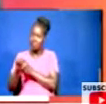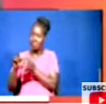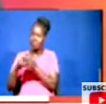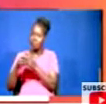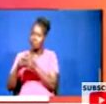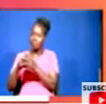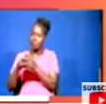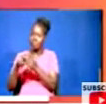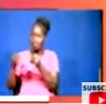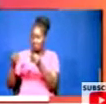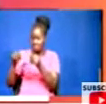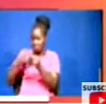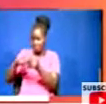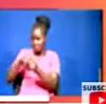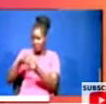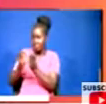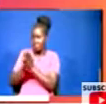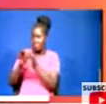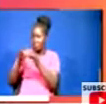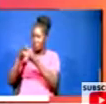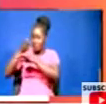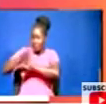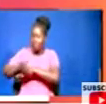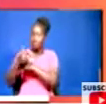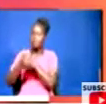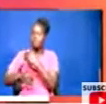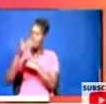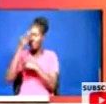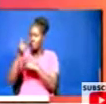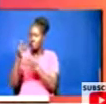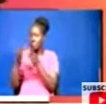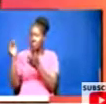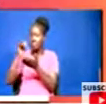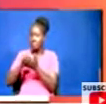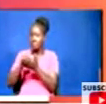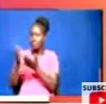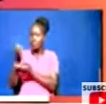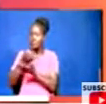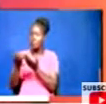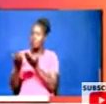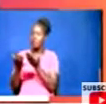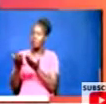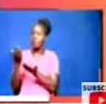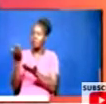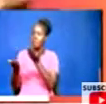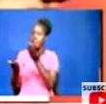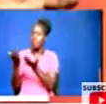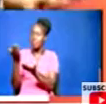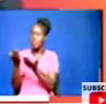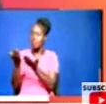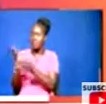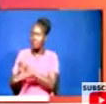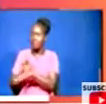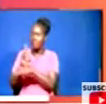produce fertilizer and looking at the market beyond our borders. Because if you look at economies of scale in terms of consuming what